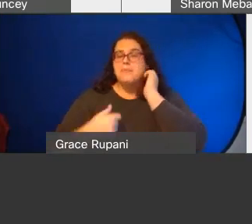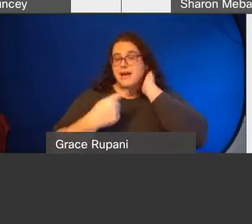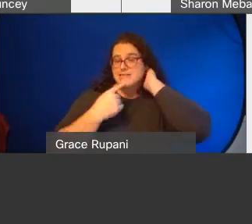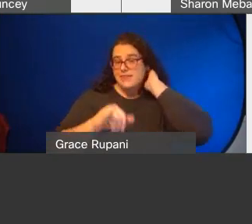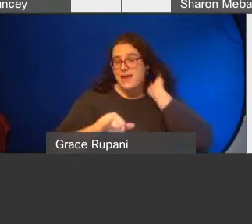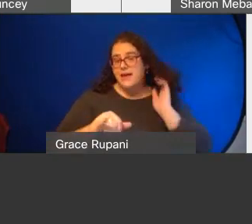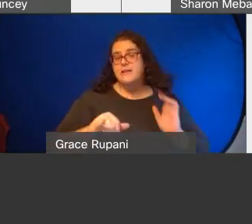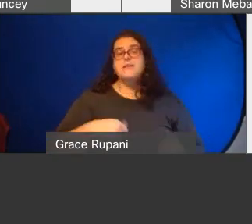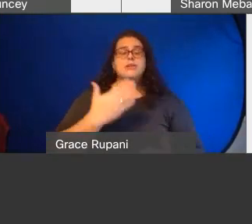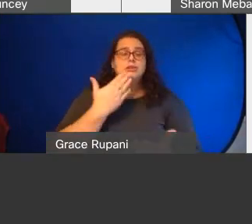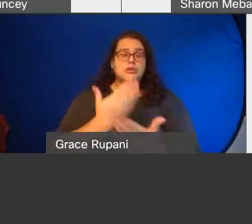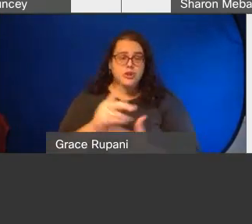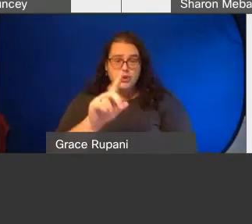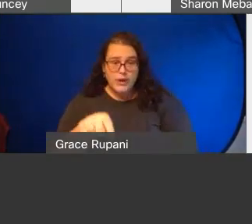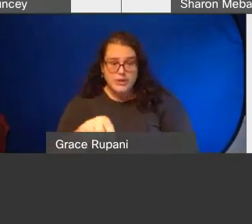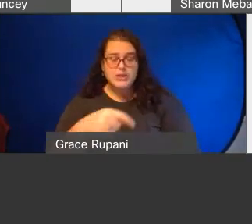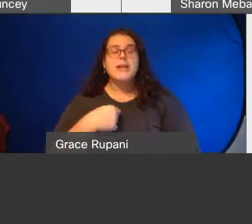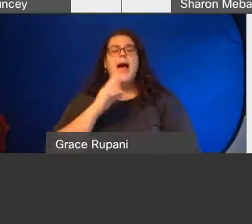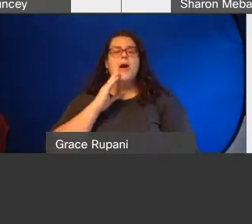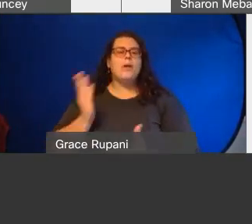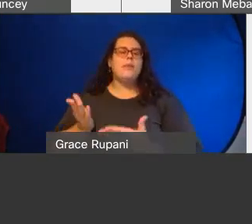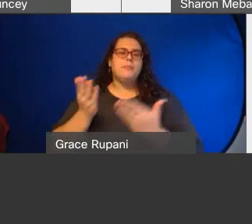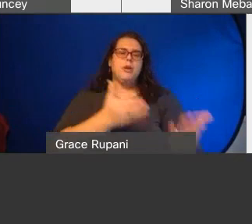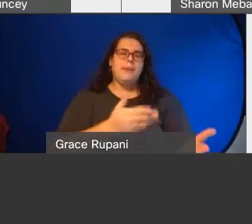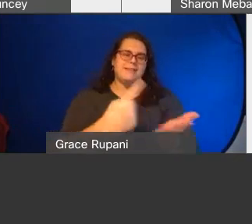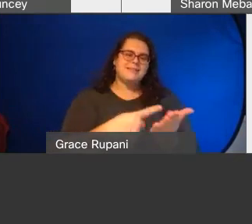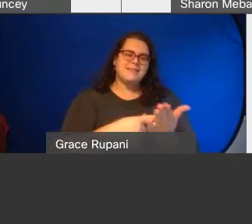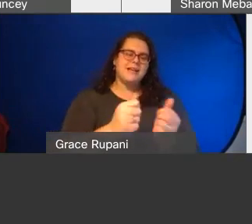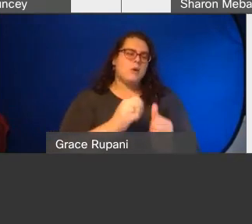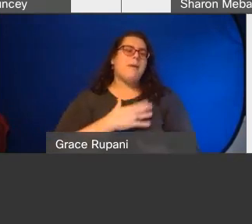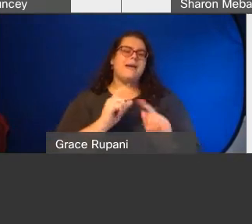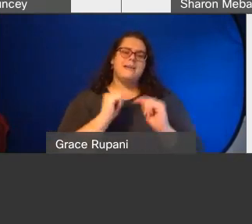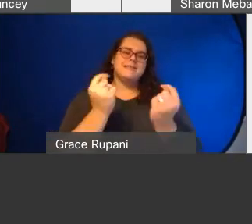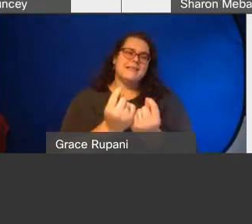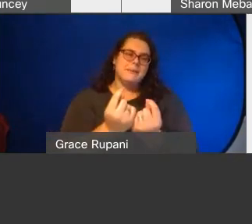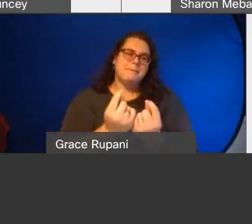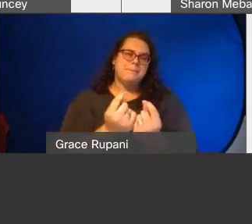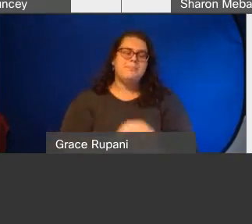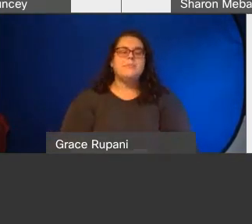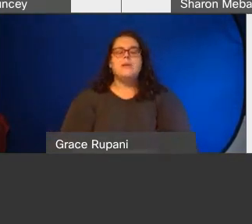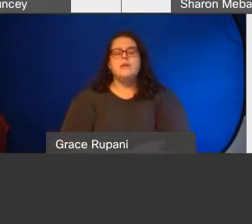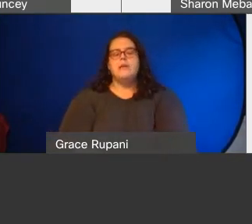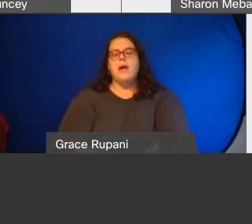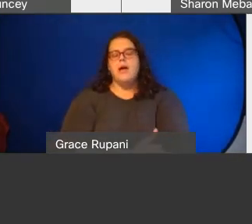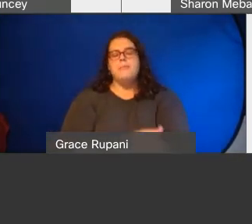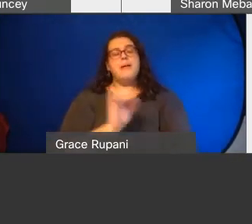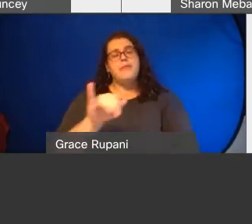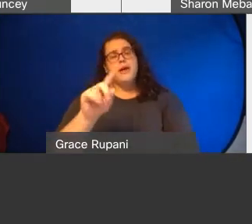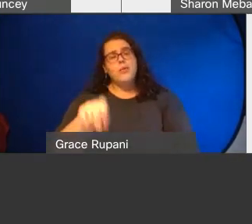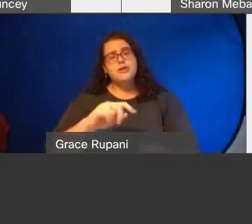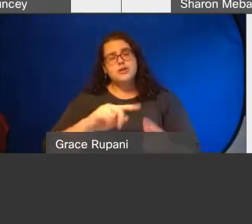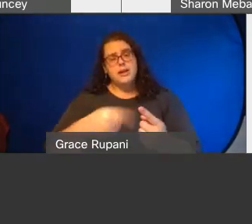that was a very good question. I'm bringing it back to my team when, in terms of how I read that question about alternate care